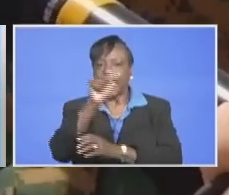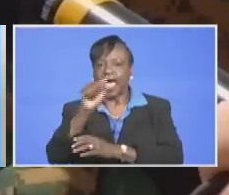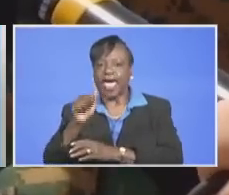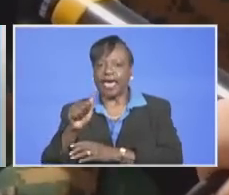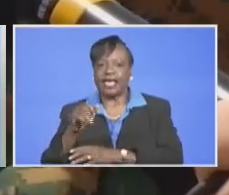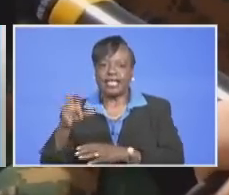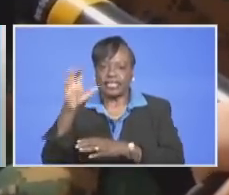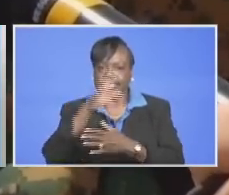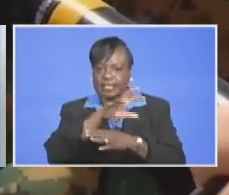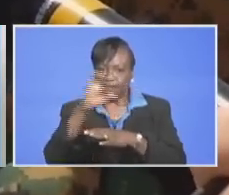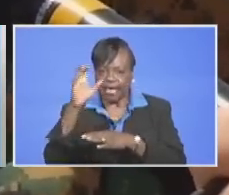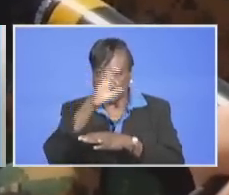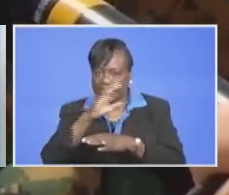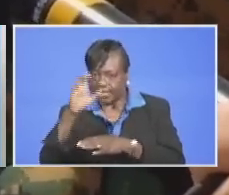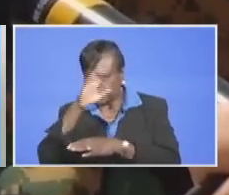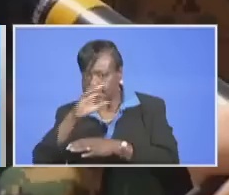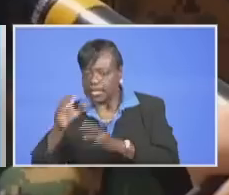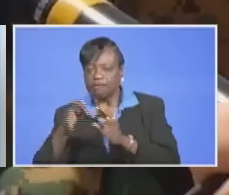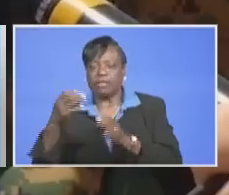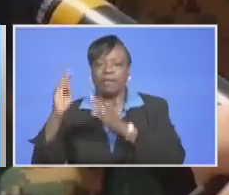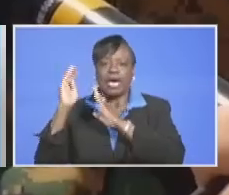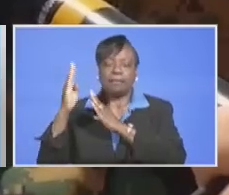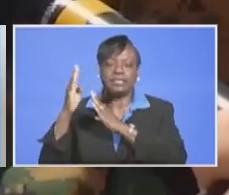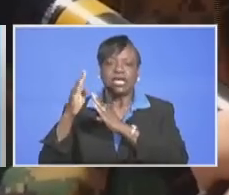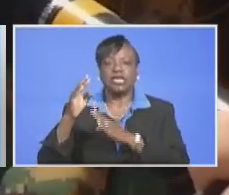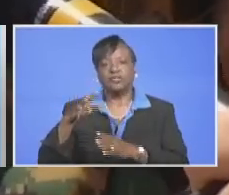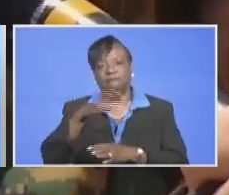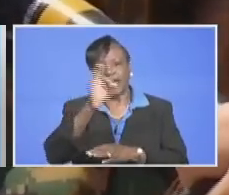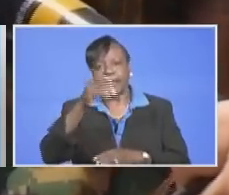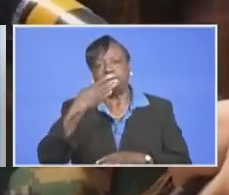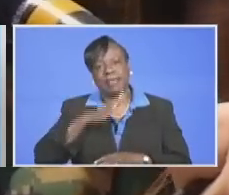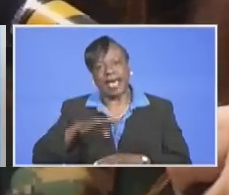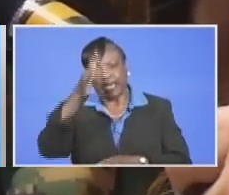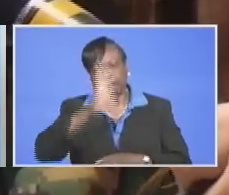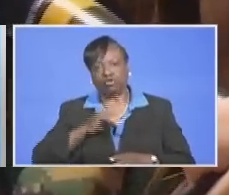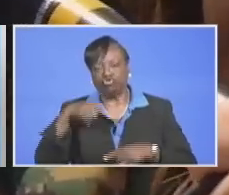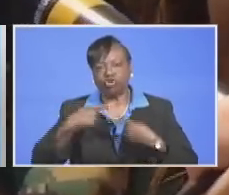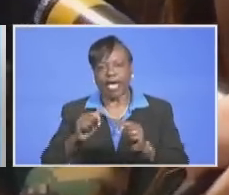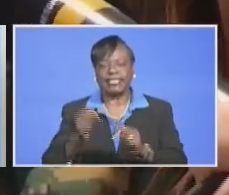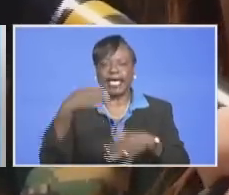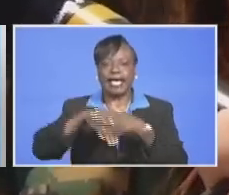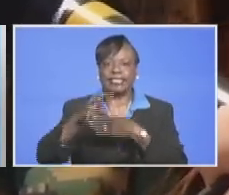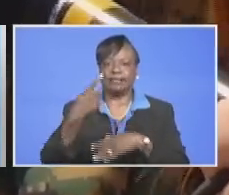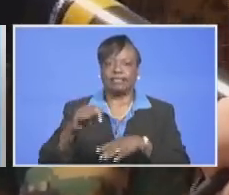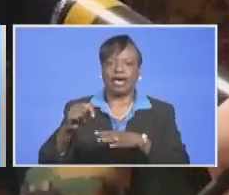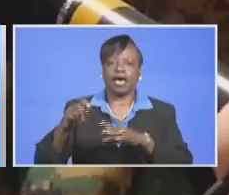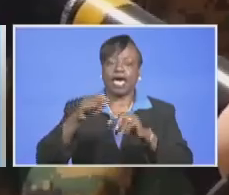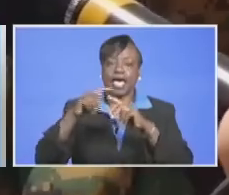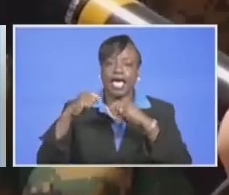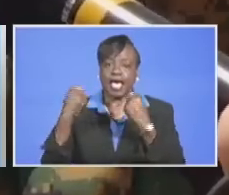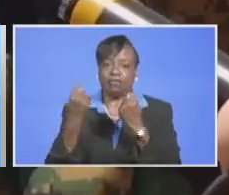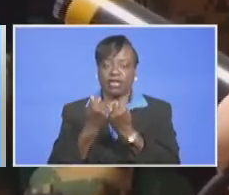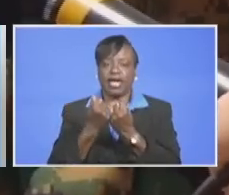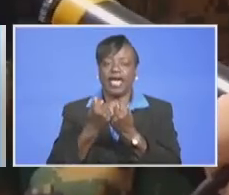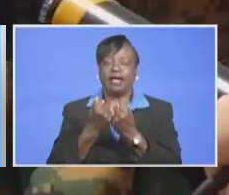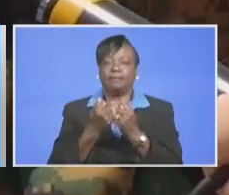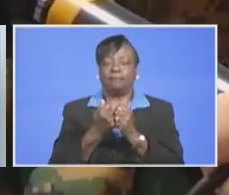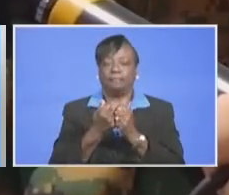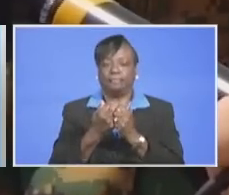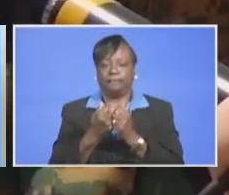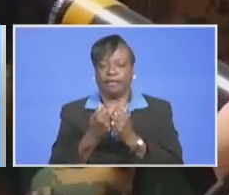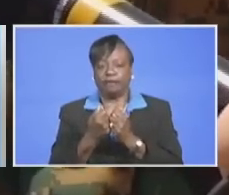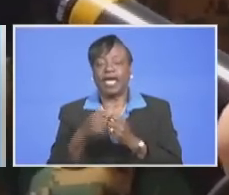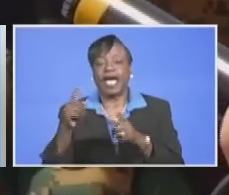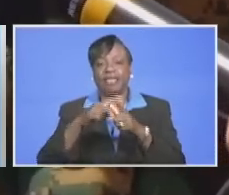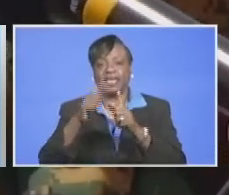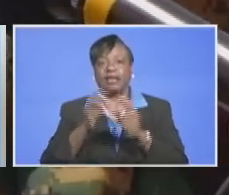Bahamas, hoping to detect bad guys trying to enter our territory. We will be conducting maritime operations, which the Defense Force, we have a lot of